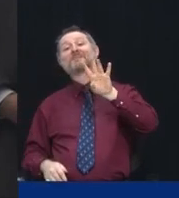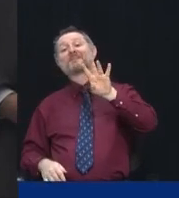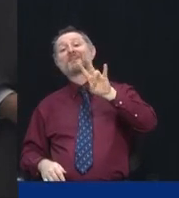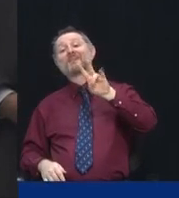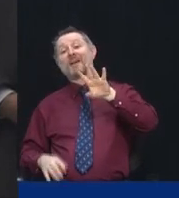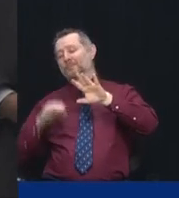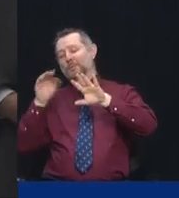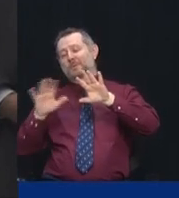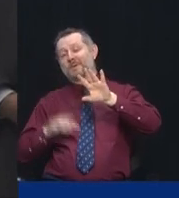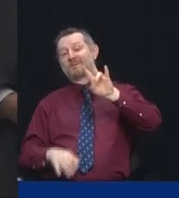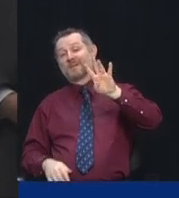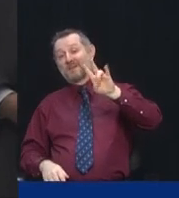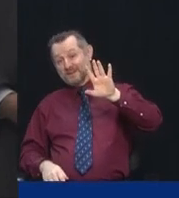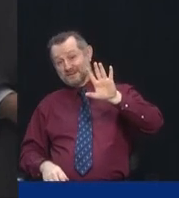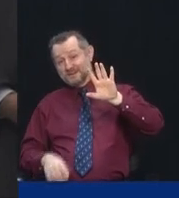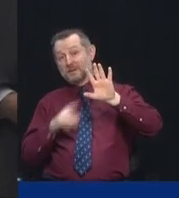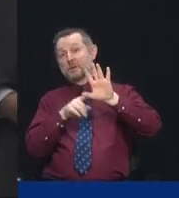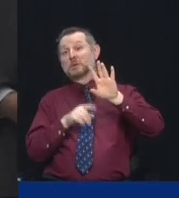72% vaccinated.